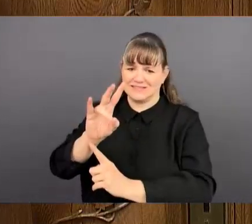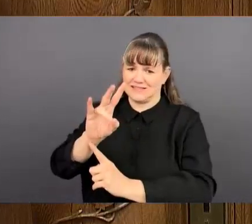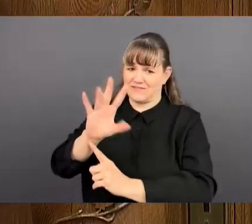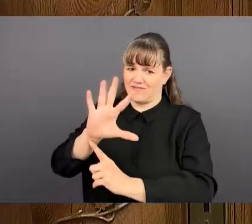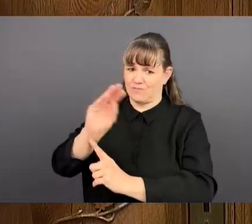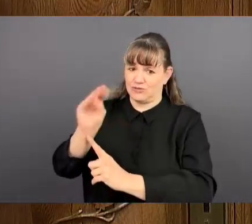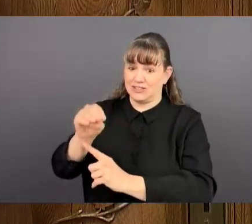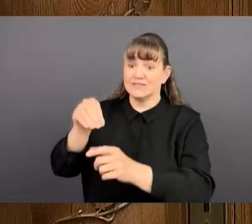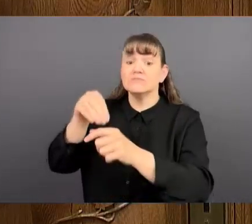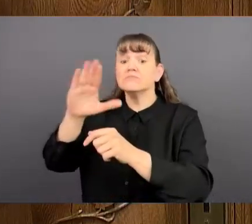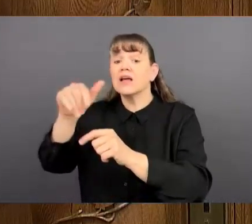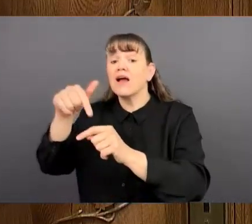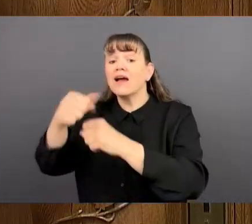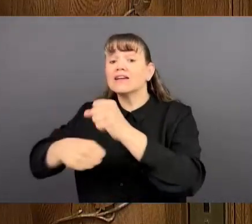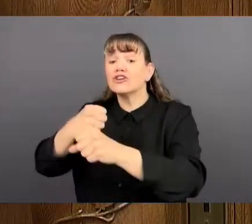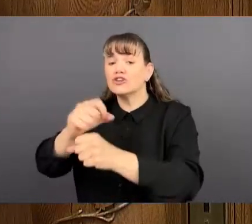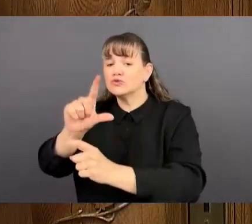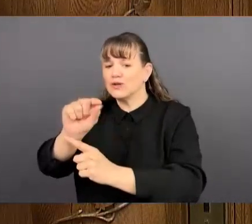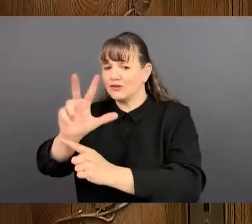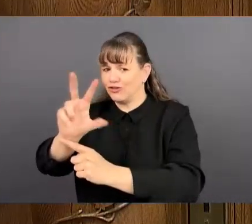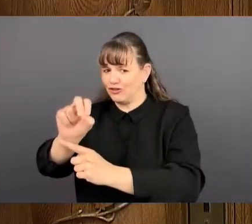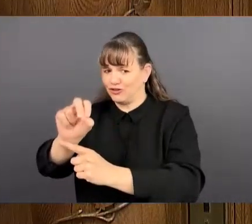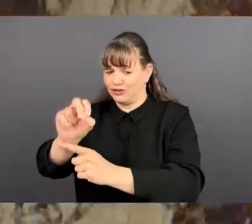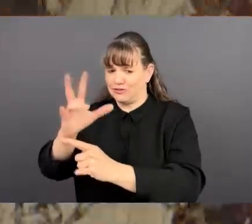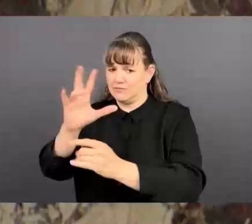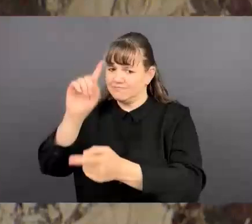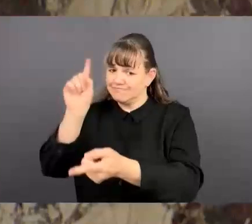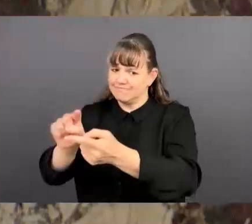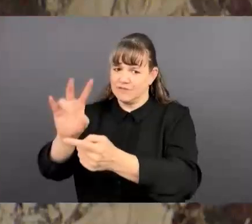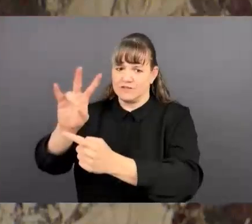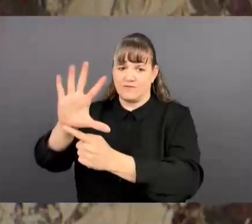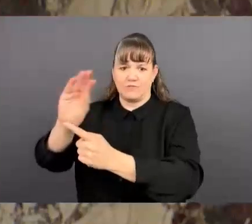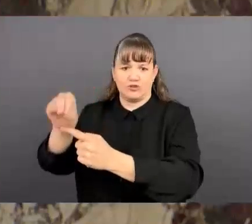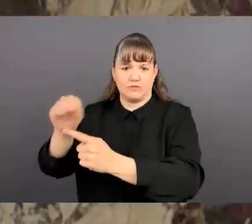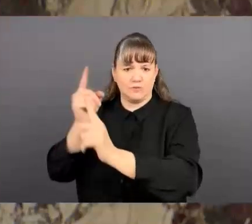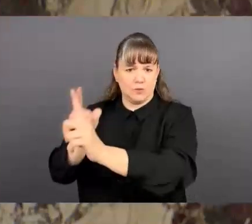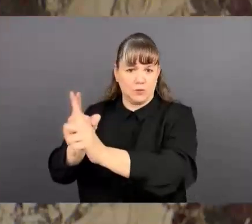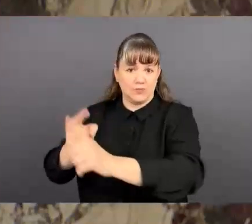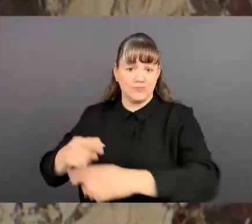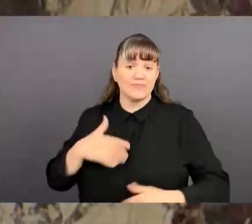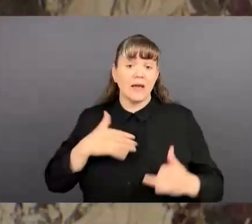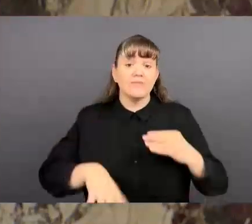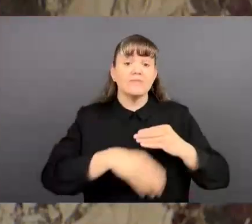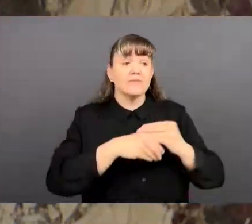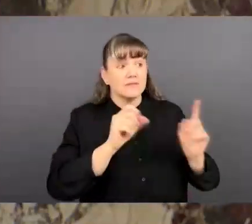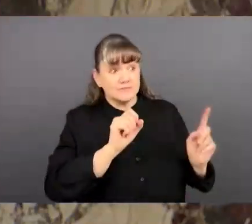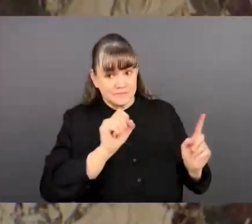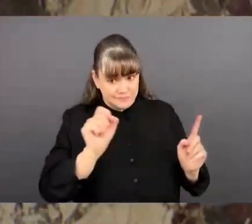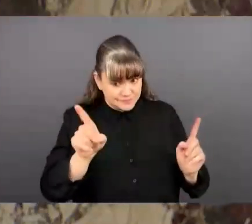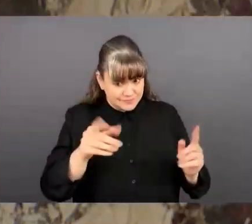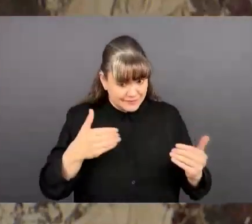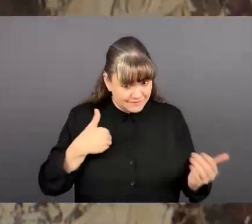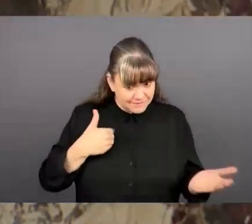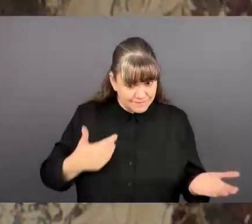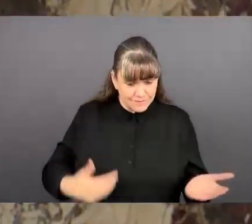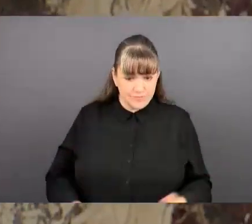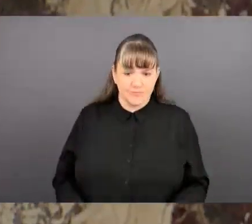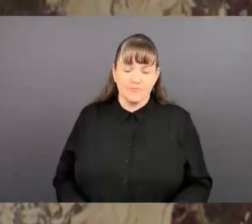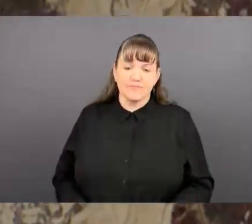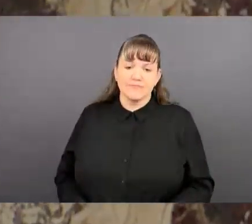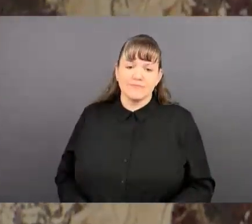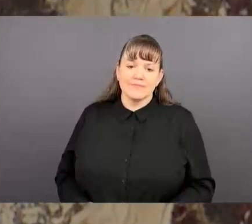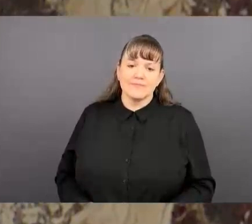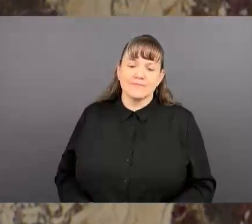Member supplemental. Thank you, Mr. Speaker. When it comes to the future of our energy security, we can't miss this opportunity to empower individuals and communities to take